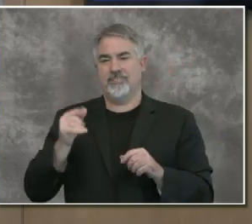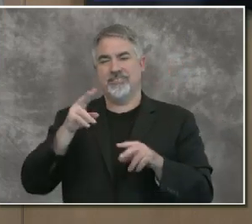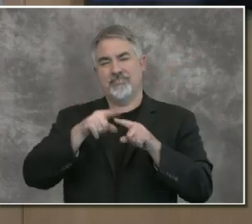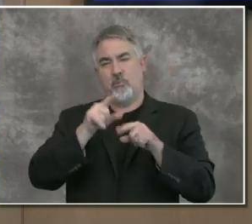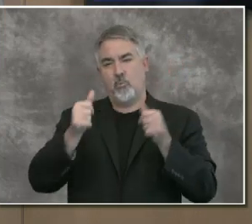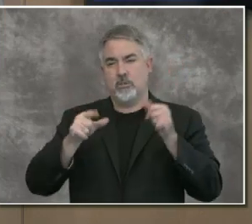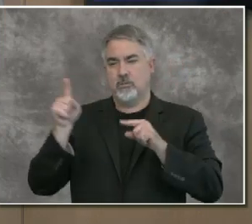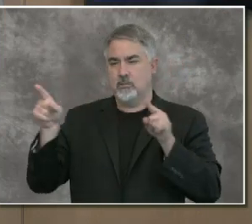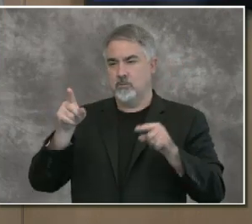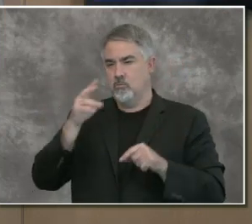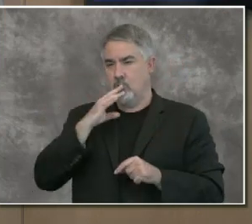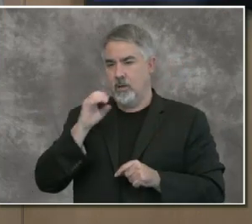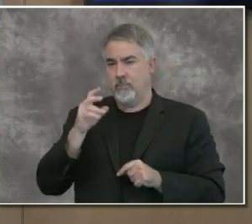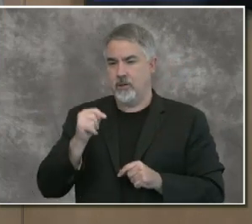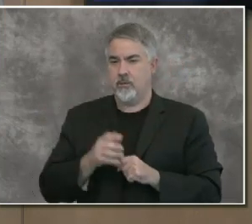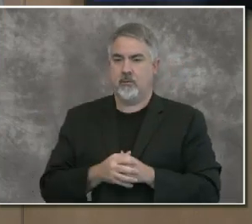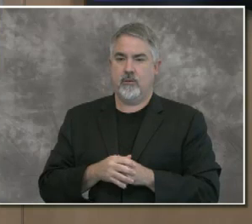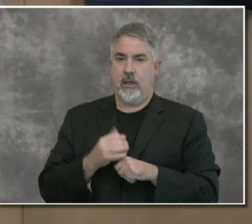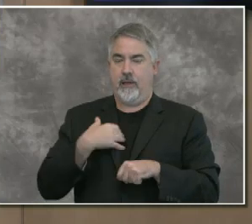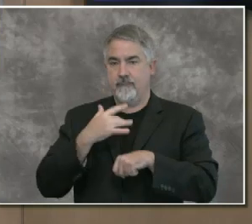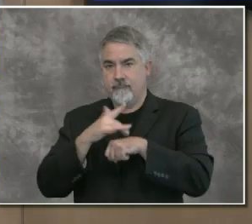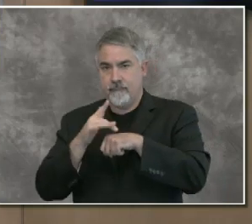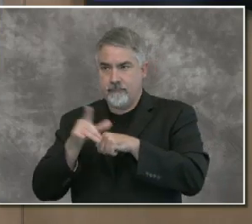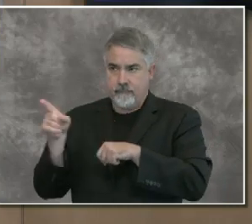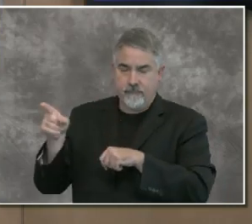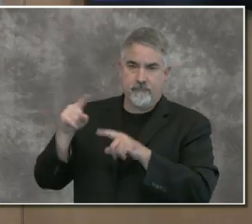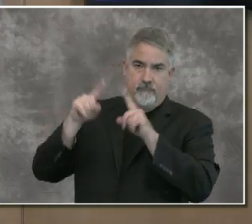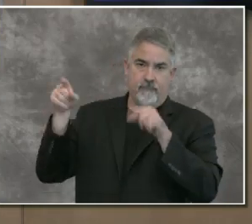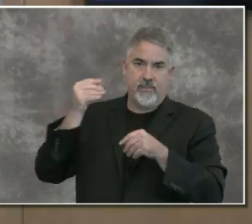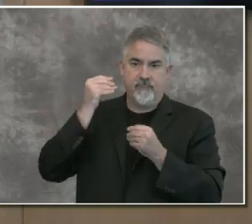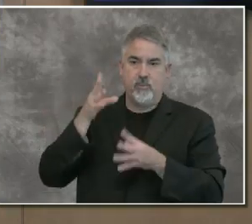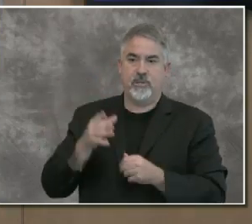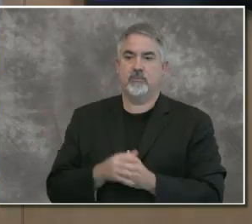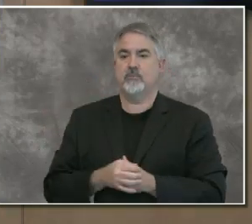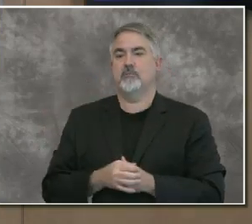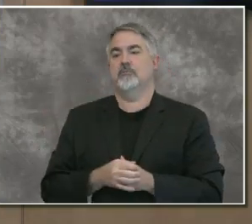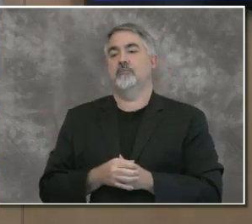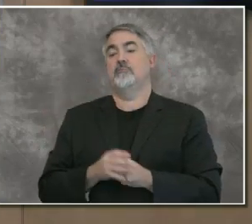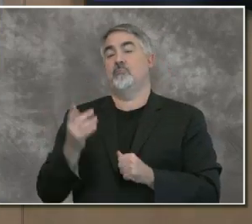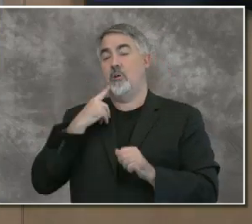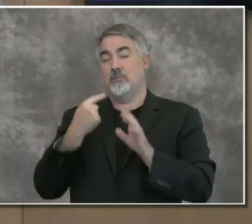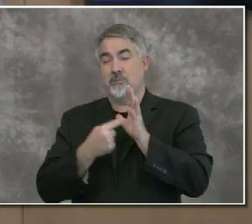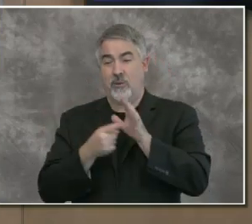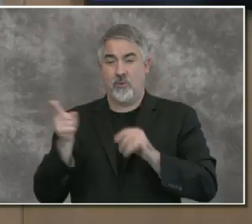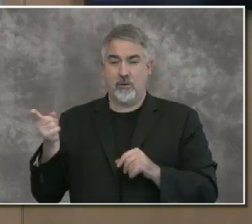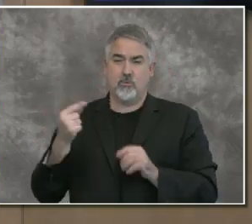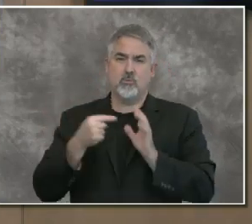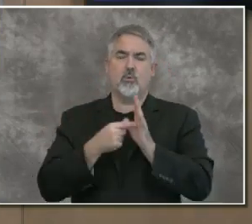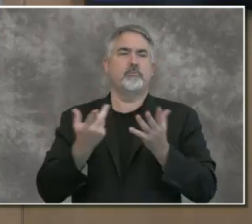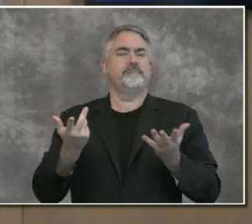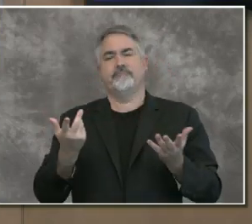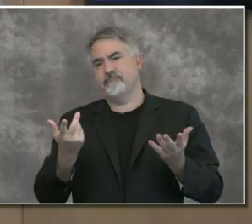was to demonstrate those 2. That also showed a top bar that was about the total number of